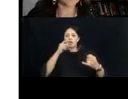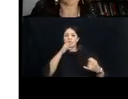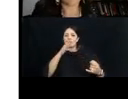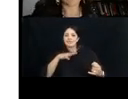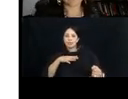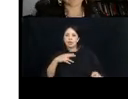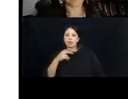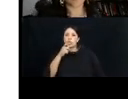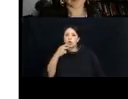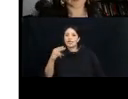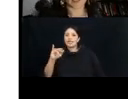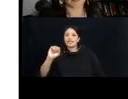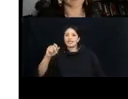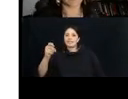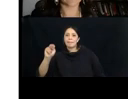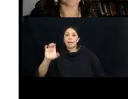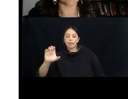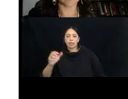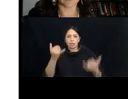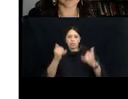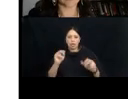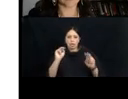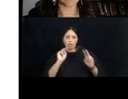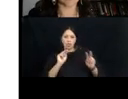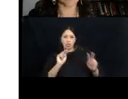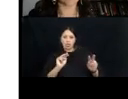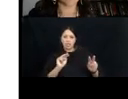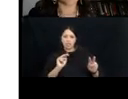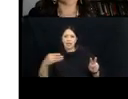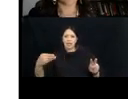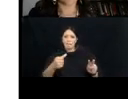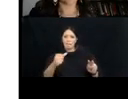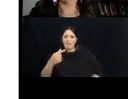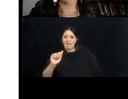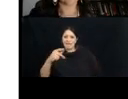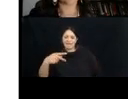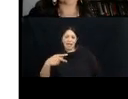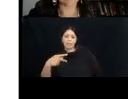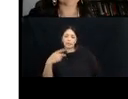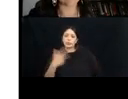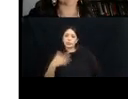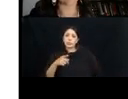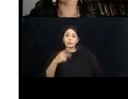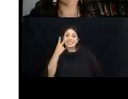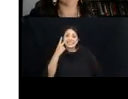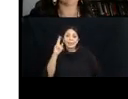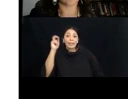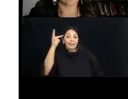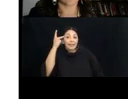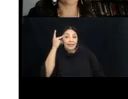here, looking at the wage gap, looking at the educational disparities, you also see politically there's